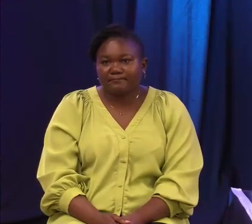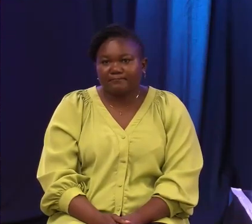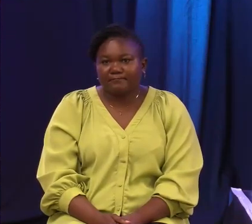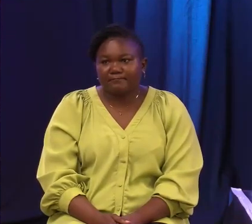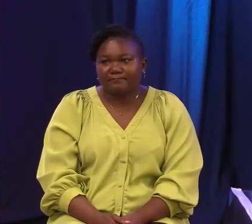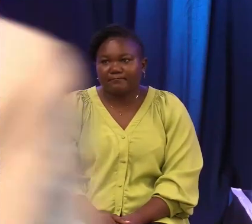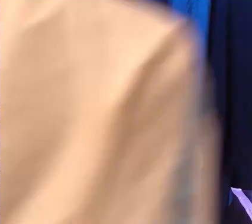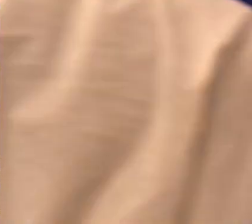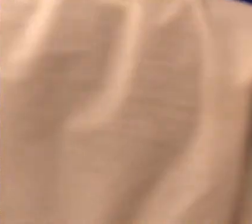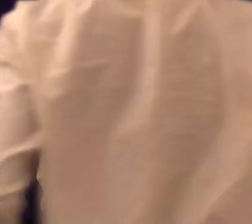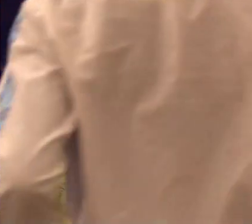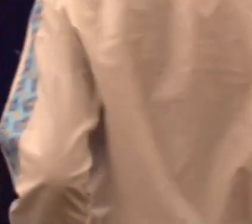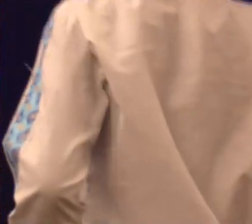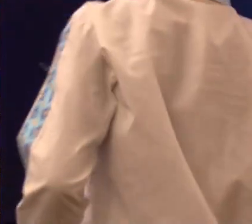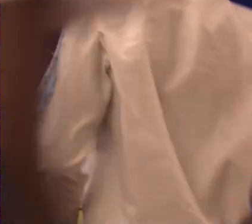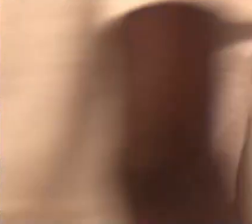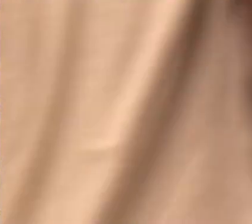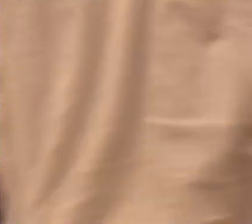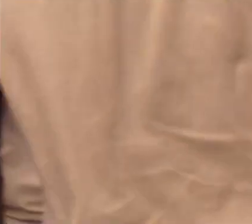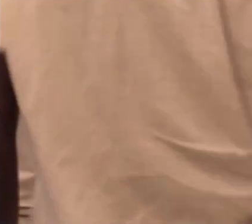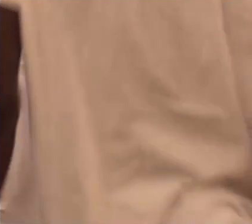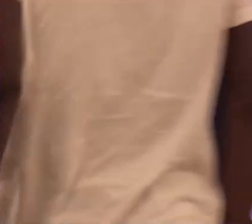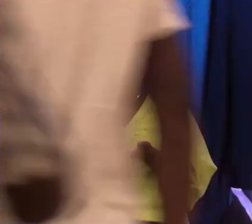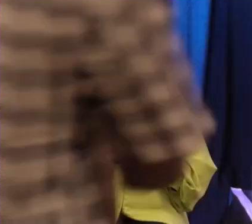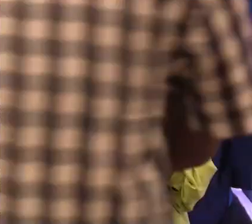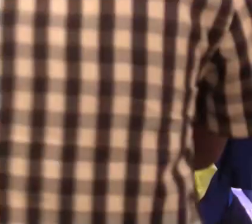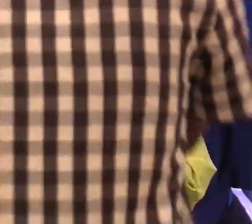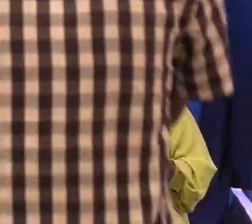Okay, now it's time for the real DC.